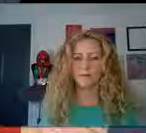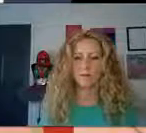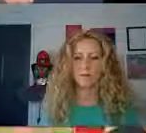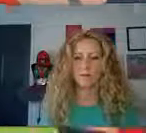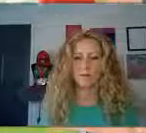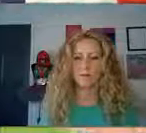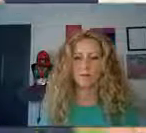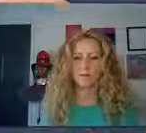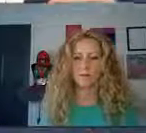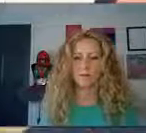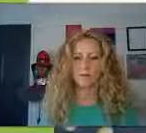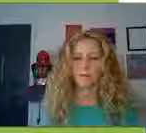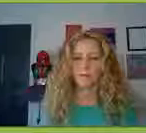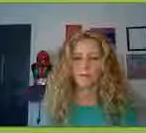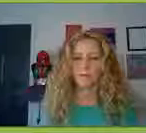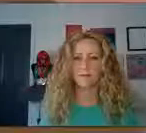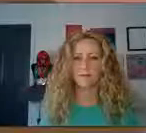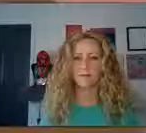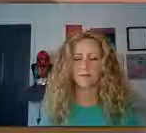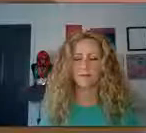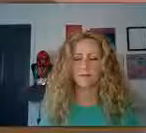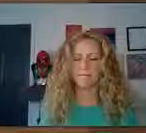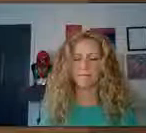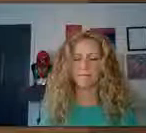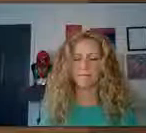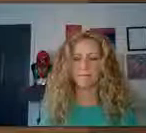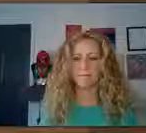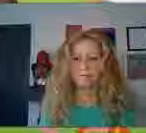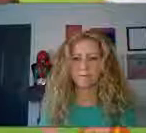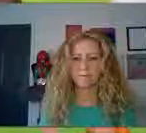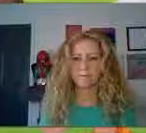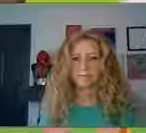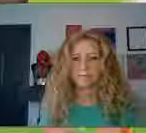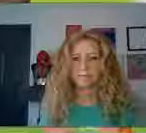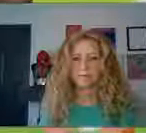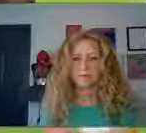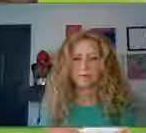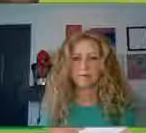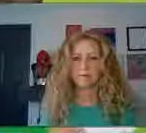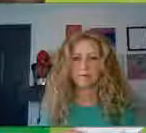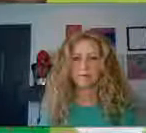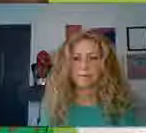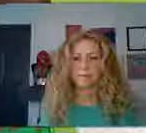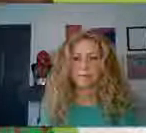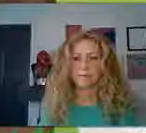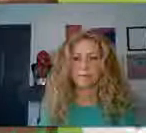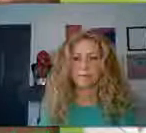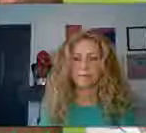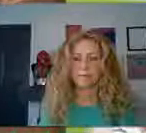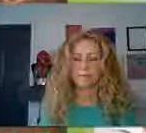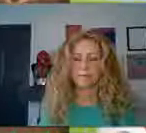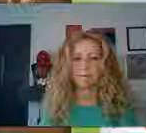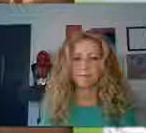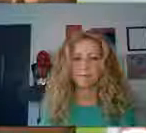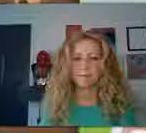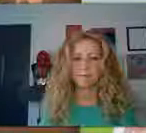the Roman soldiers nailed Jesus to the cross, hands and feet. Then they raised it high. Jesus